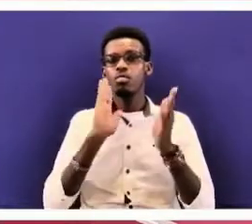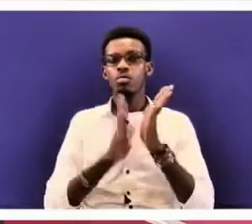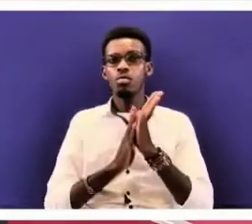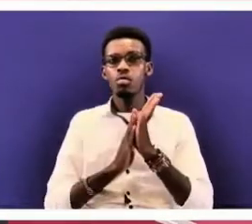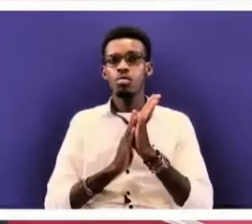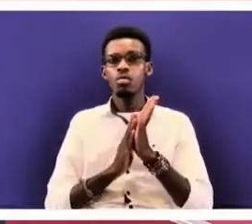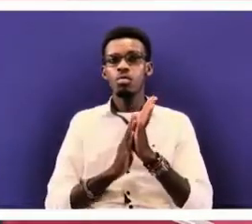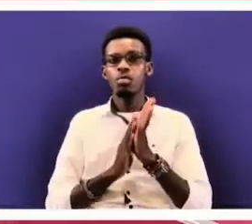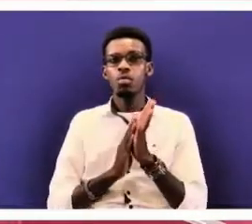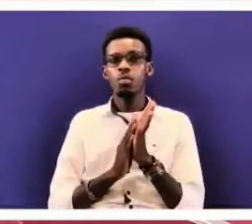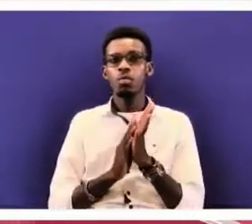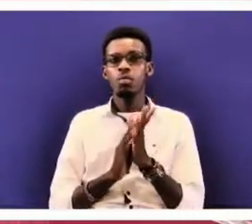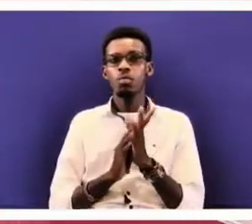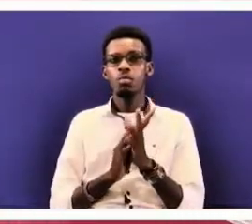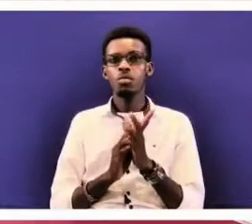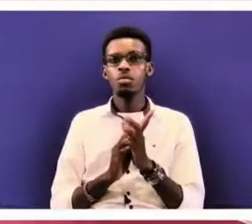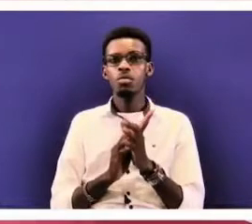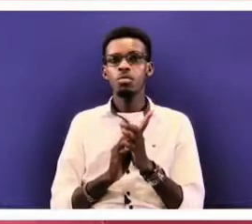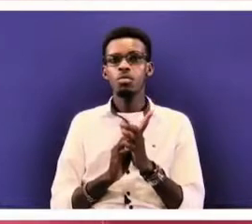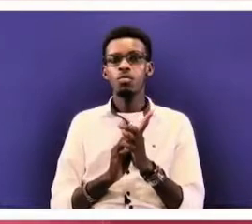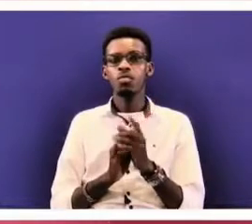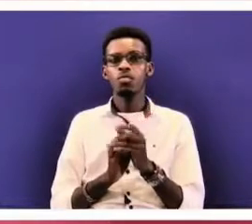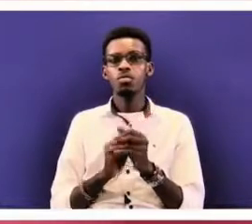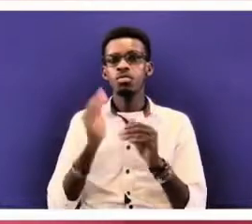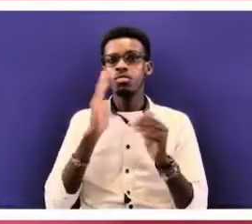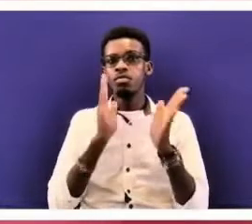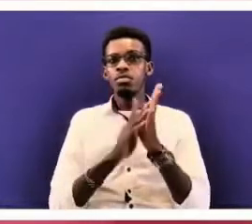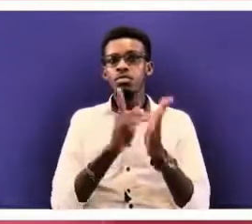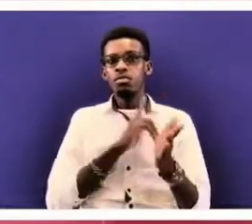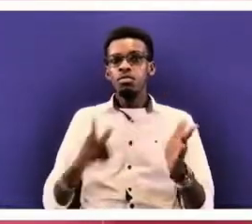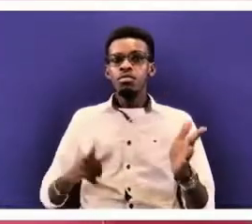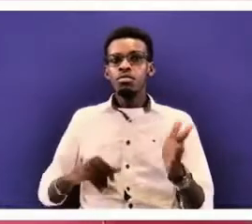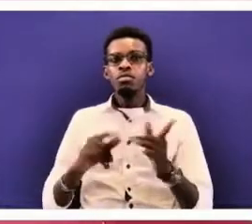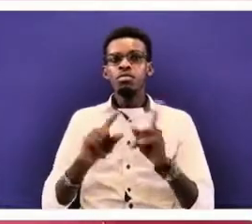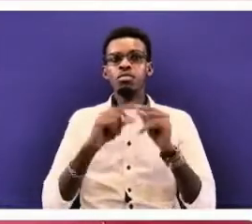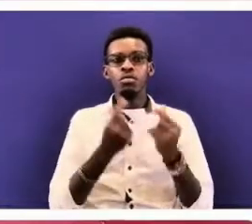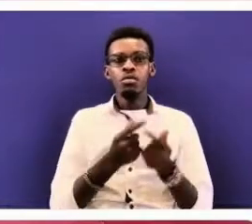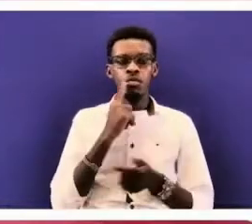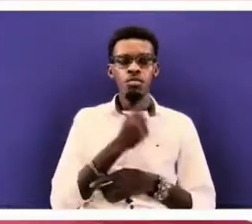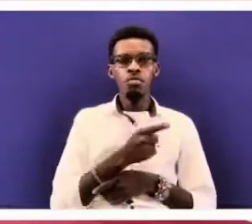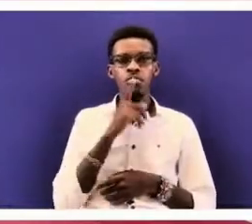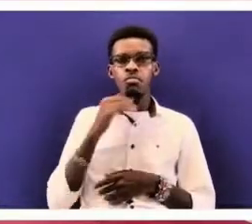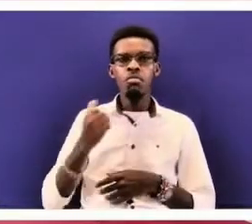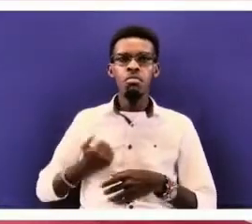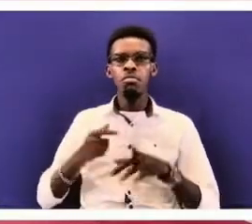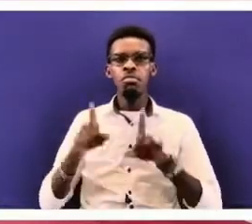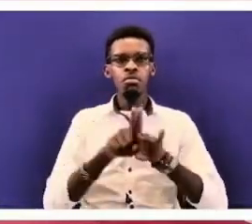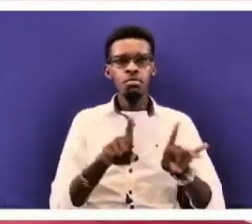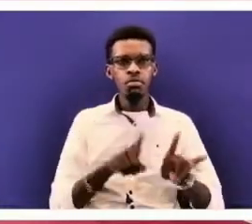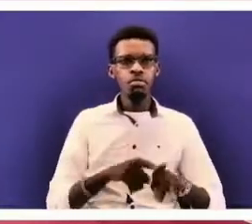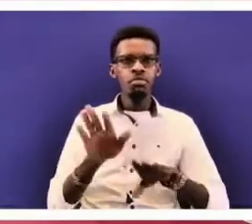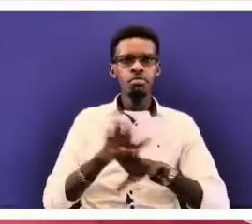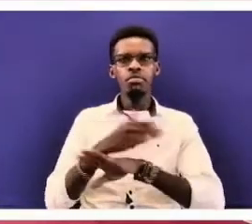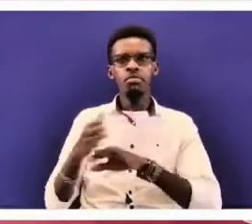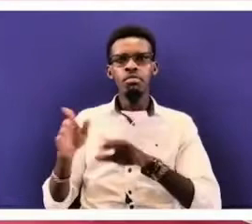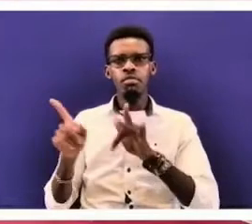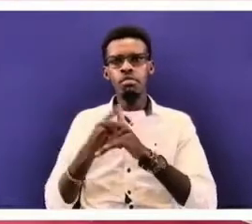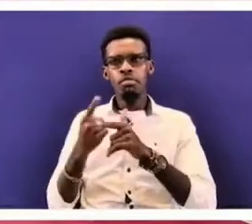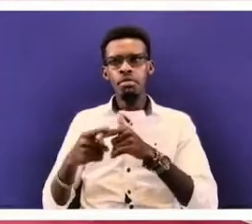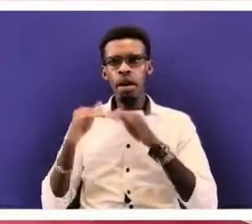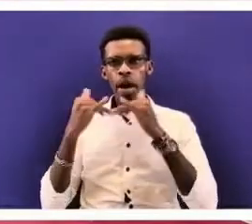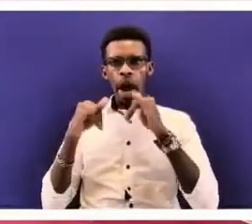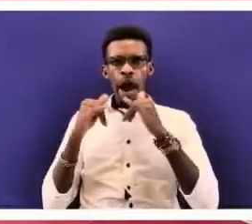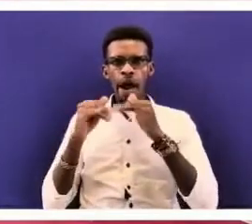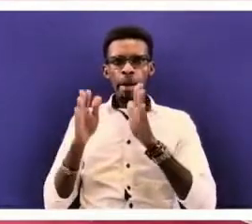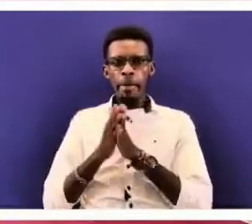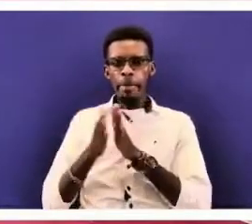praise be to God for the gifted sisters, praise be to God for the group of brother and sister who can sing and play, we thank God that